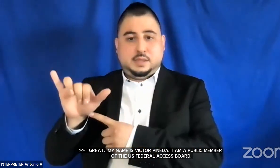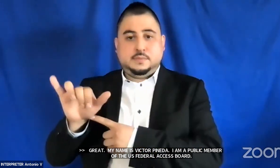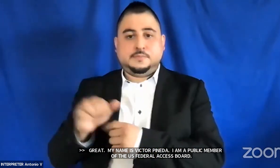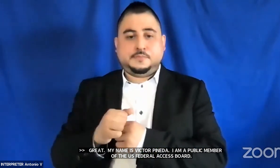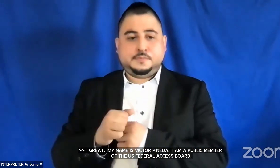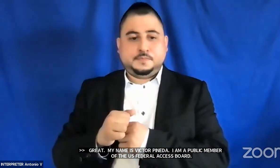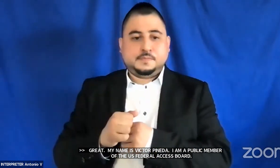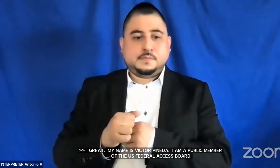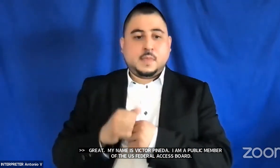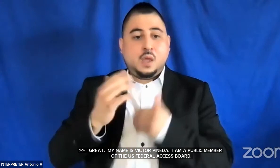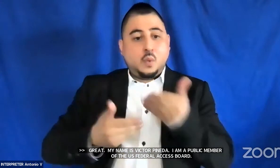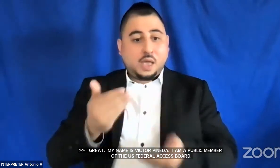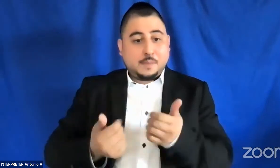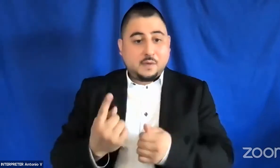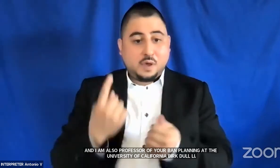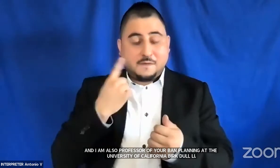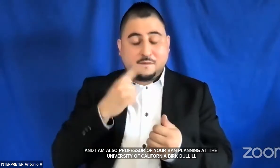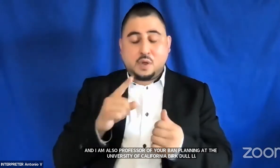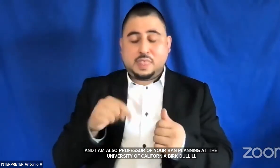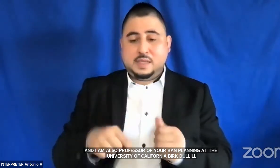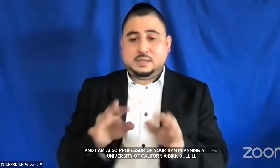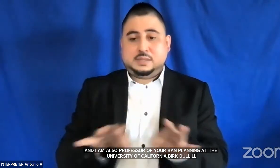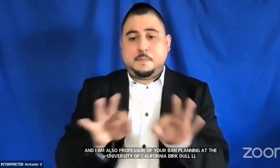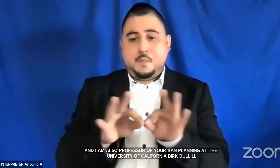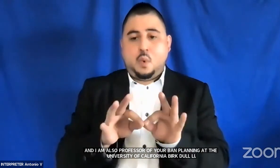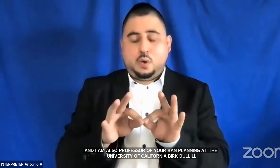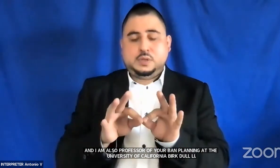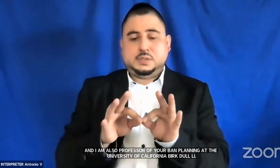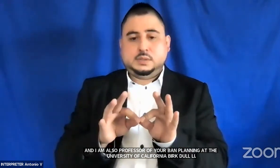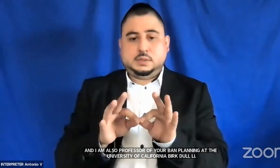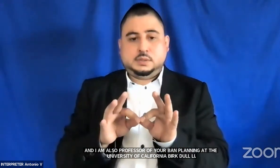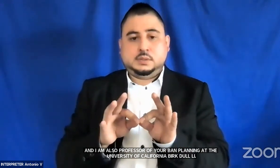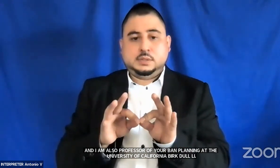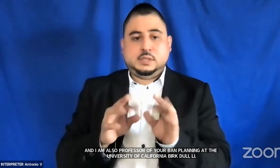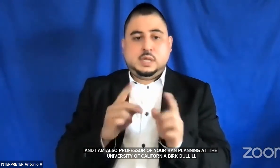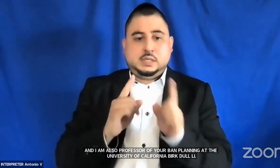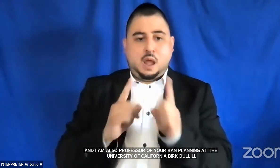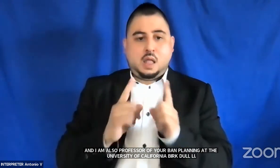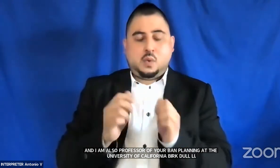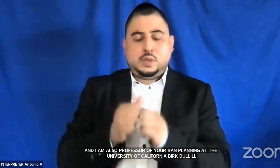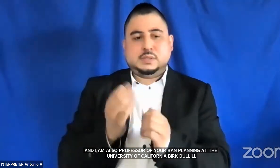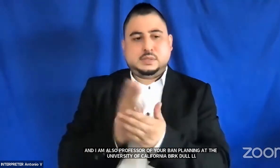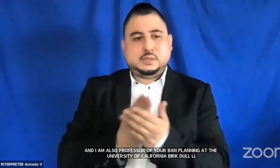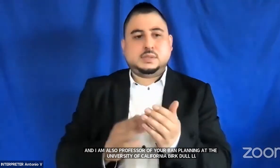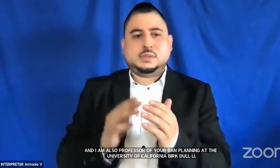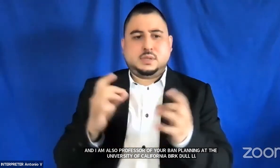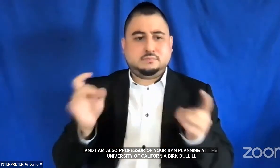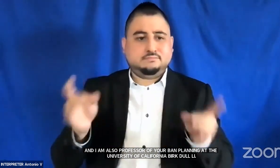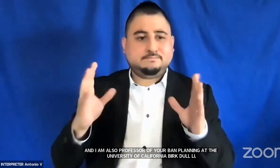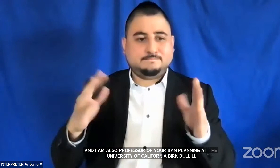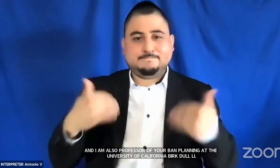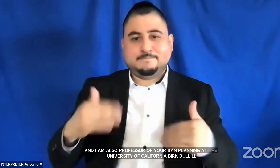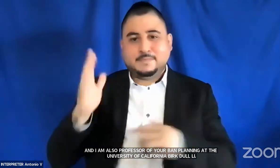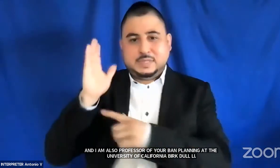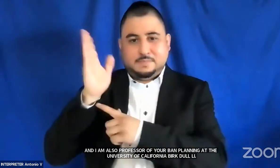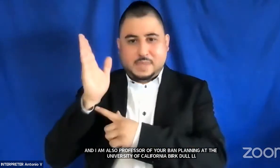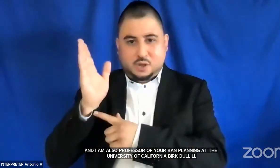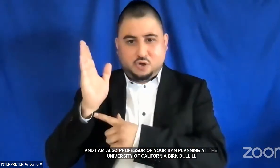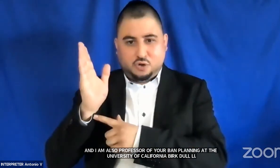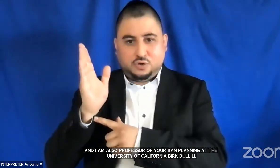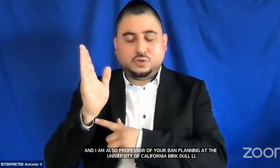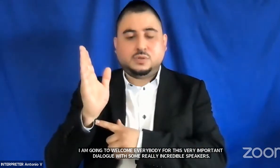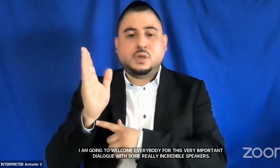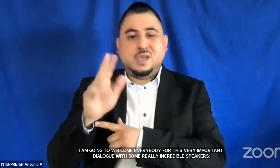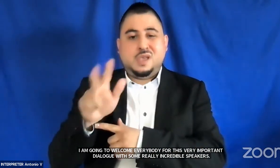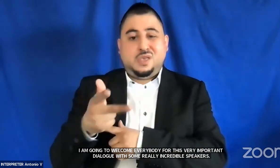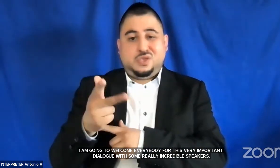I want to welcome everybody for this very important dialogue with some really incredible speakers. This is the